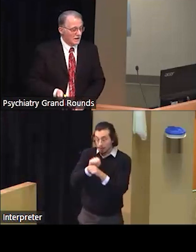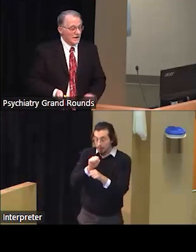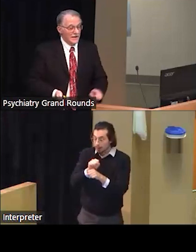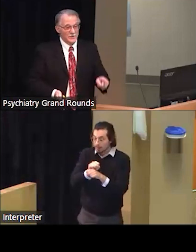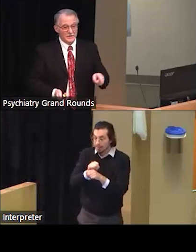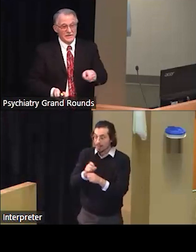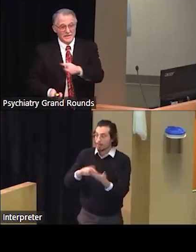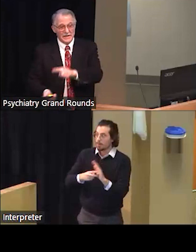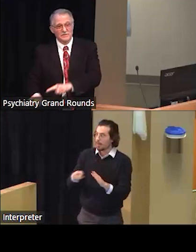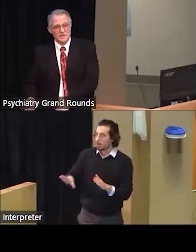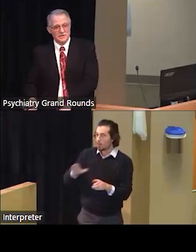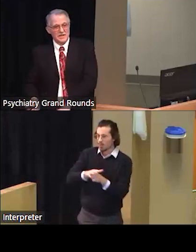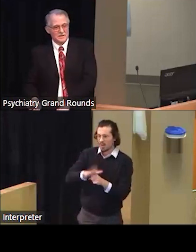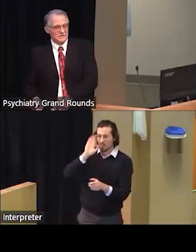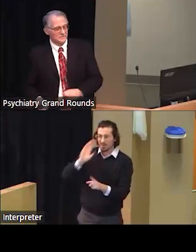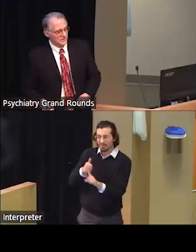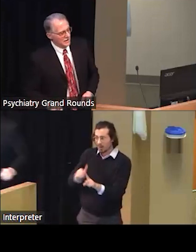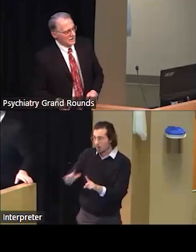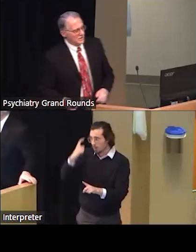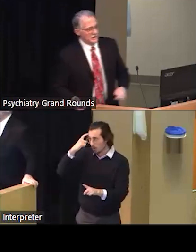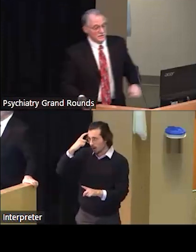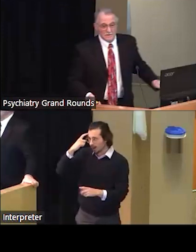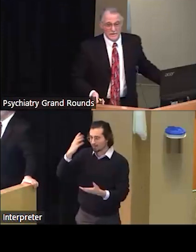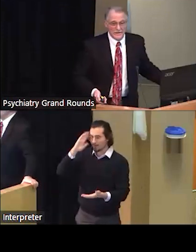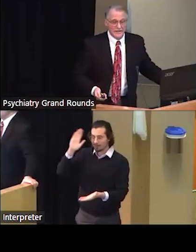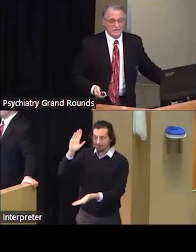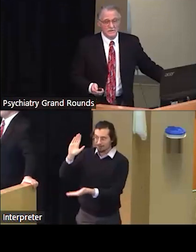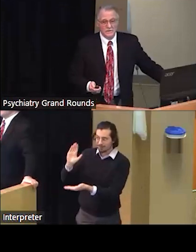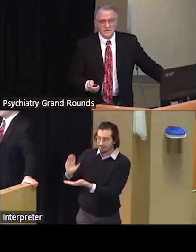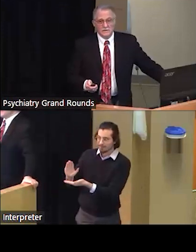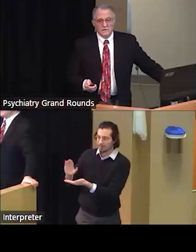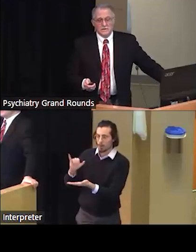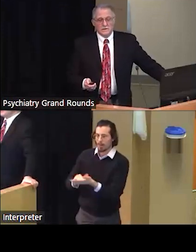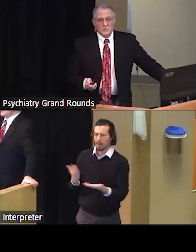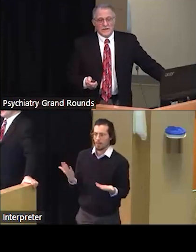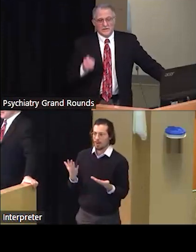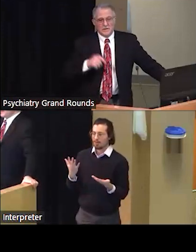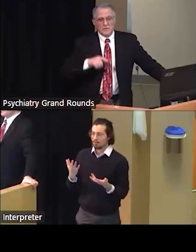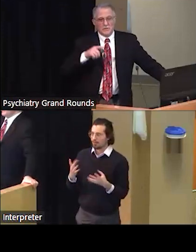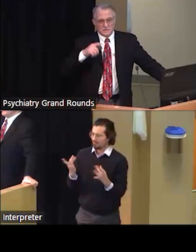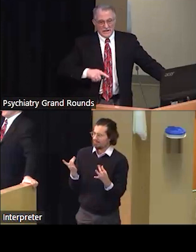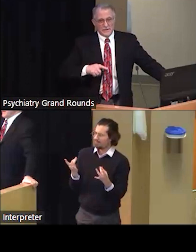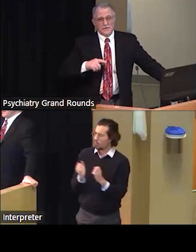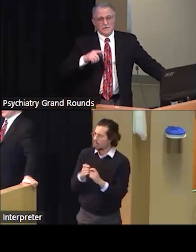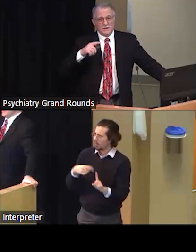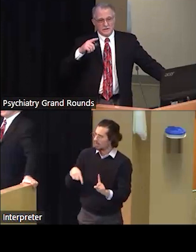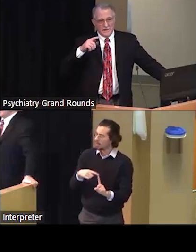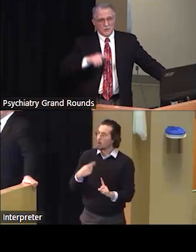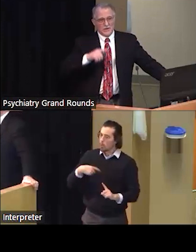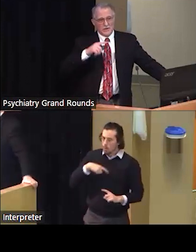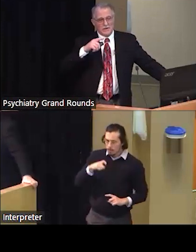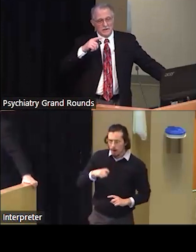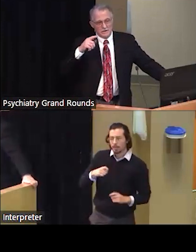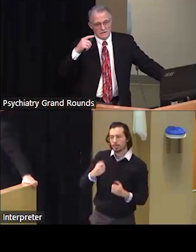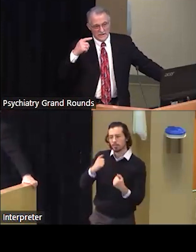working, and we're dumbing them down from the stress. So that's the paradox. We have to be smarter about